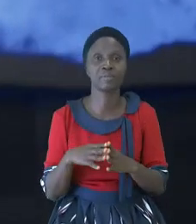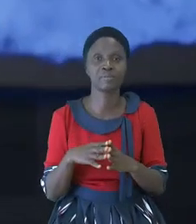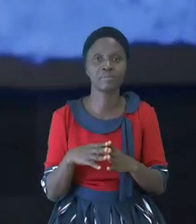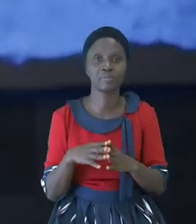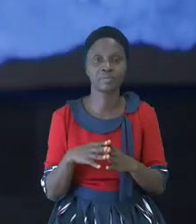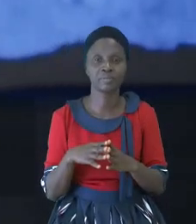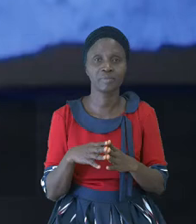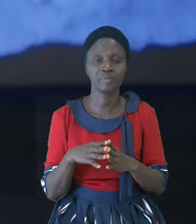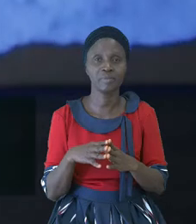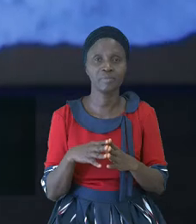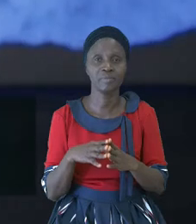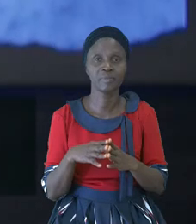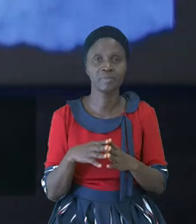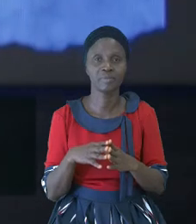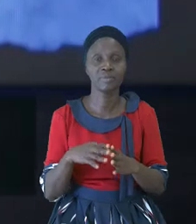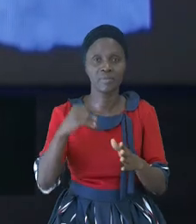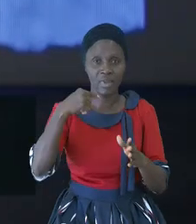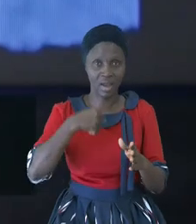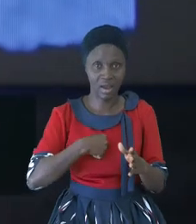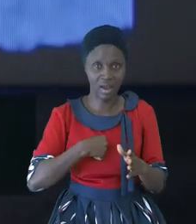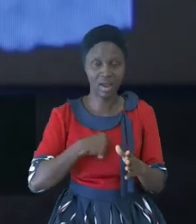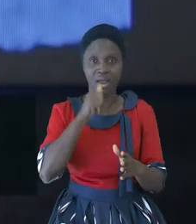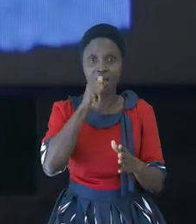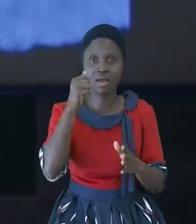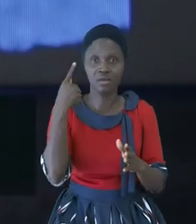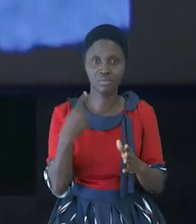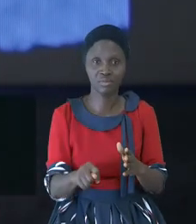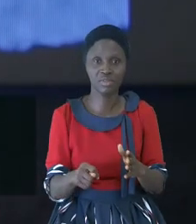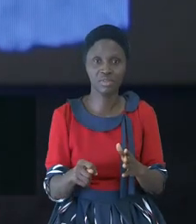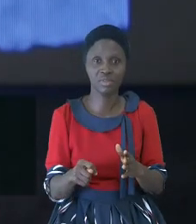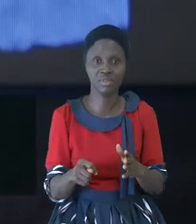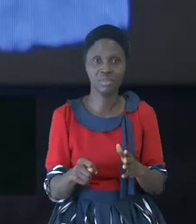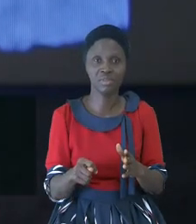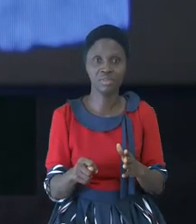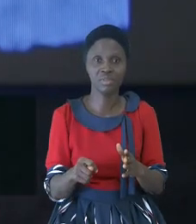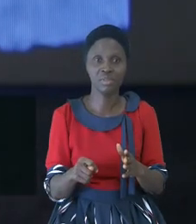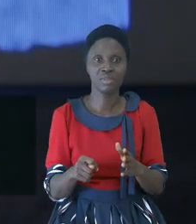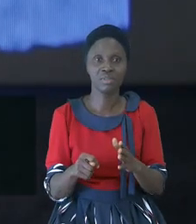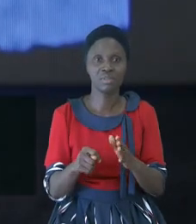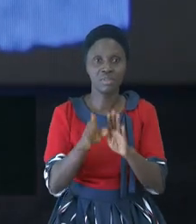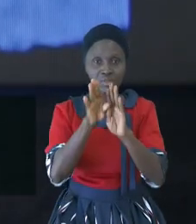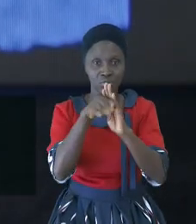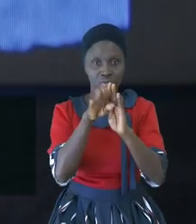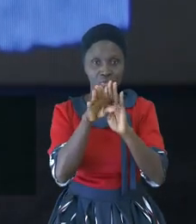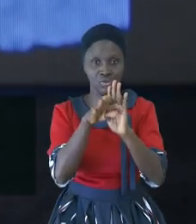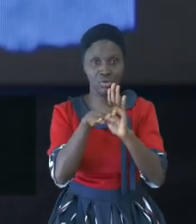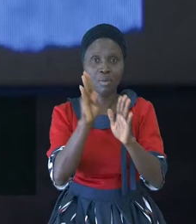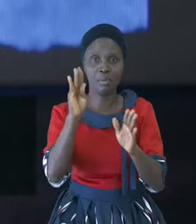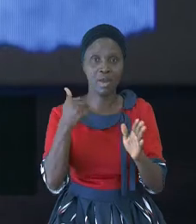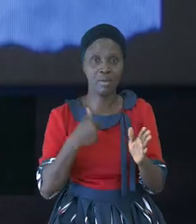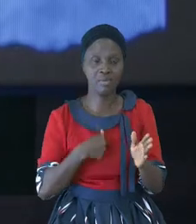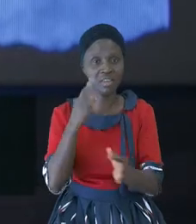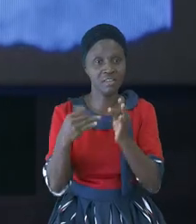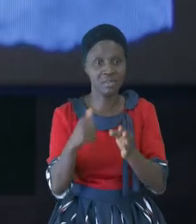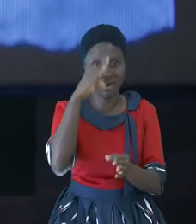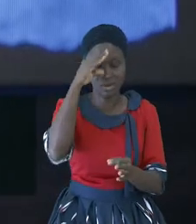chapter 10, verse 9, I am the door. By me, if any man enter in,